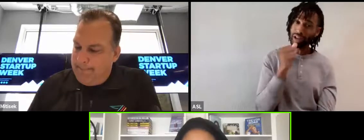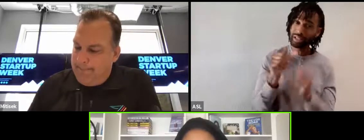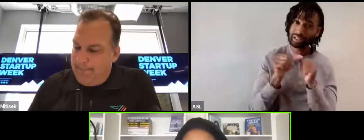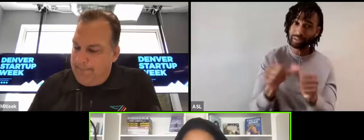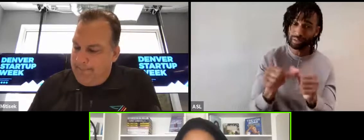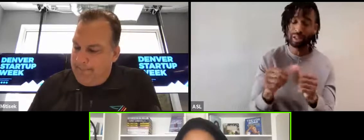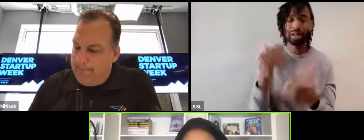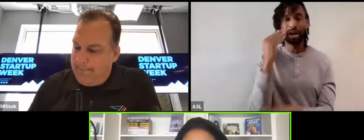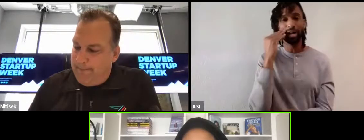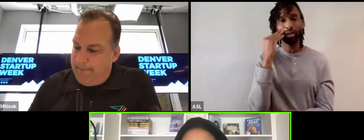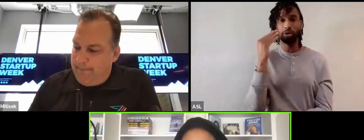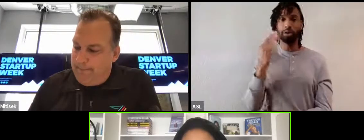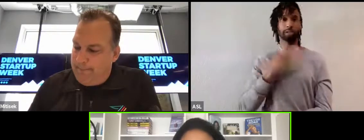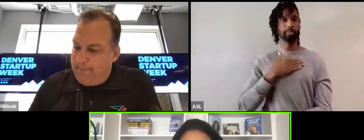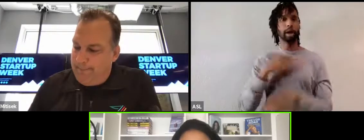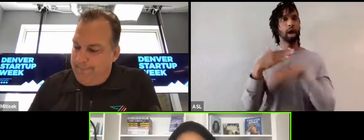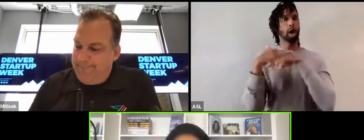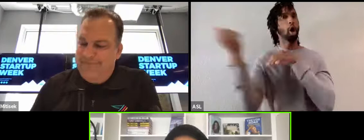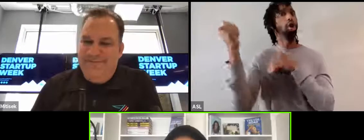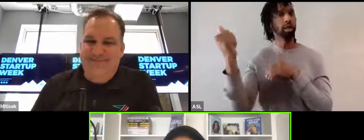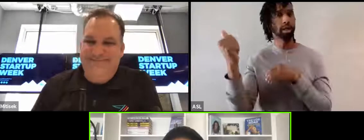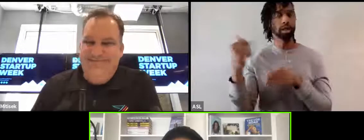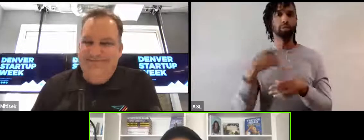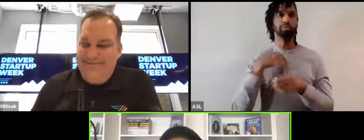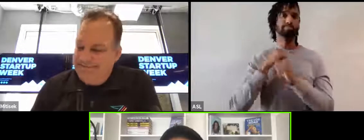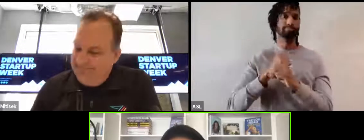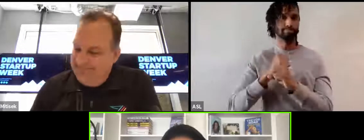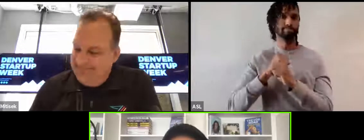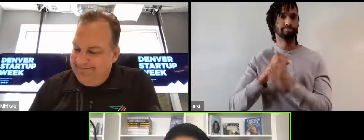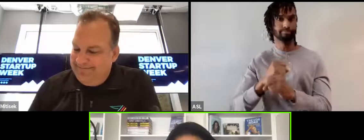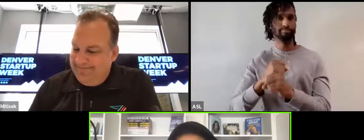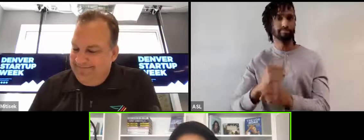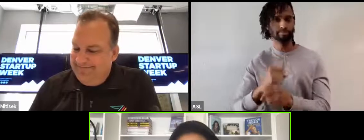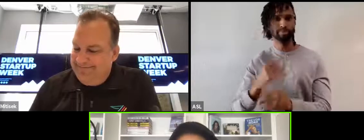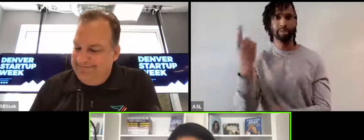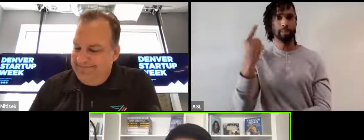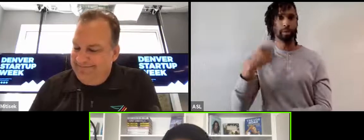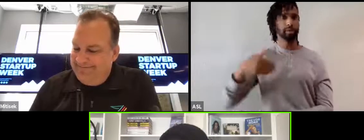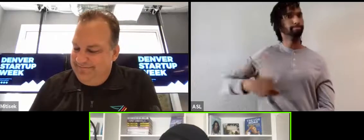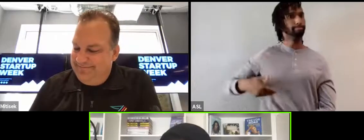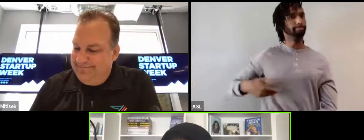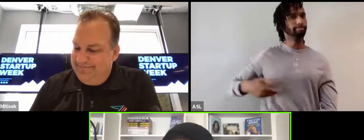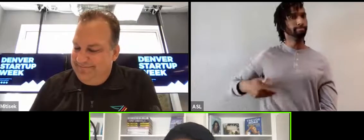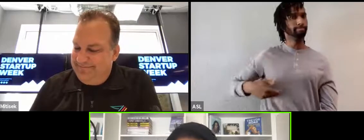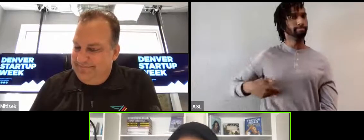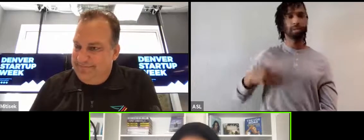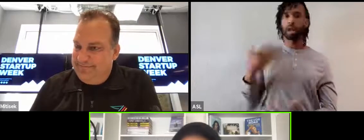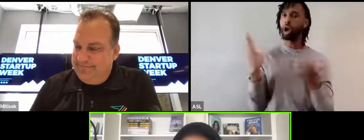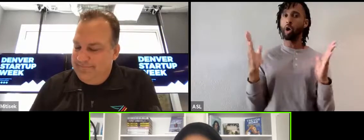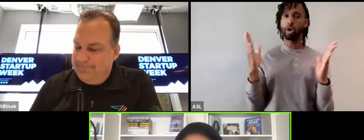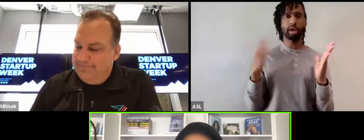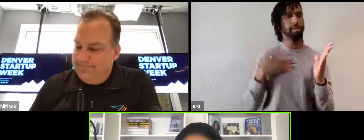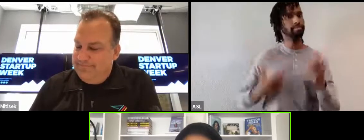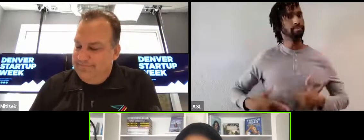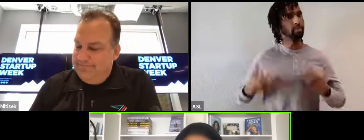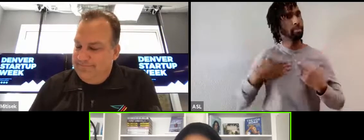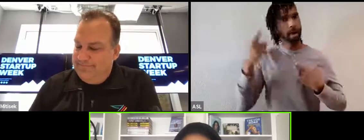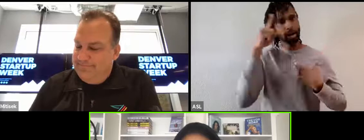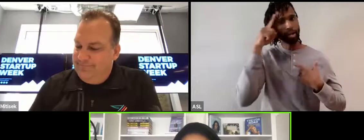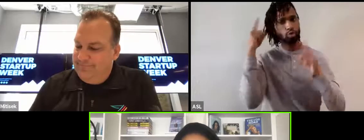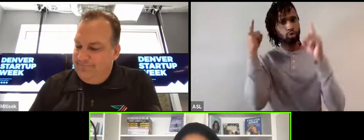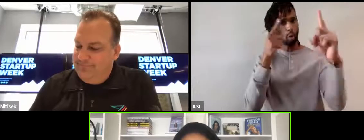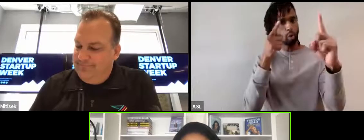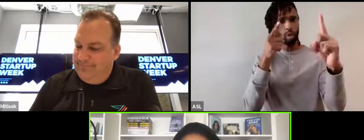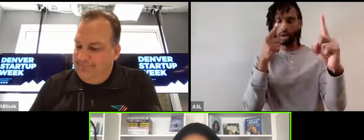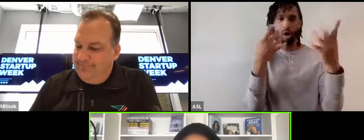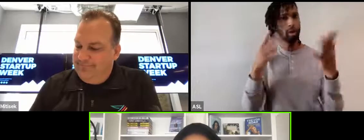knew that it was my calling. It was pulling for me. You know, I had already started living my dream, which had